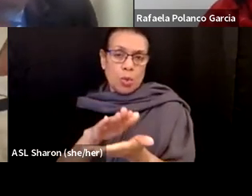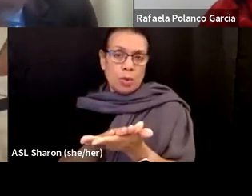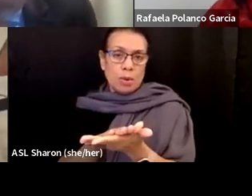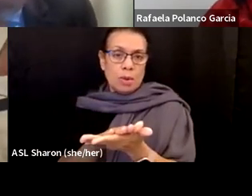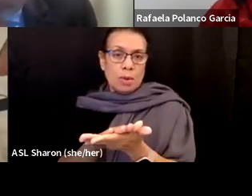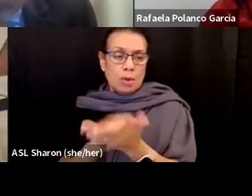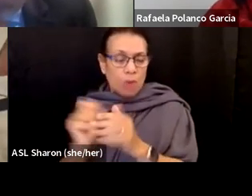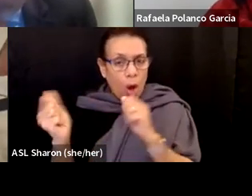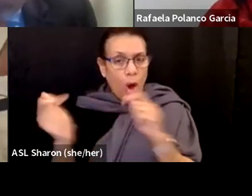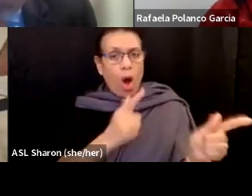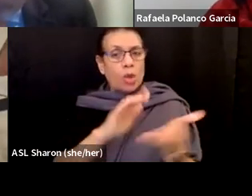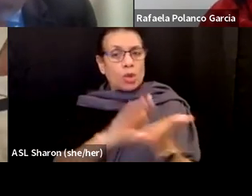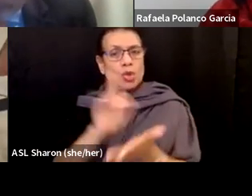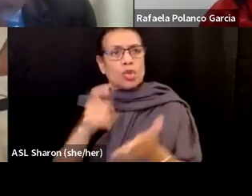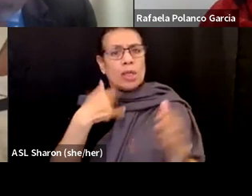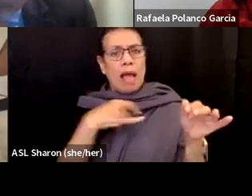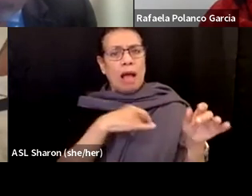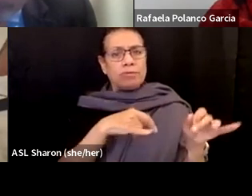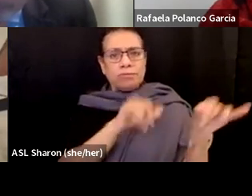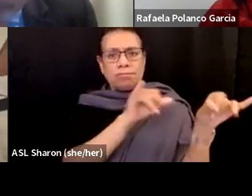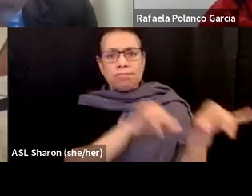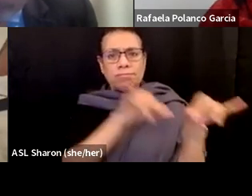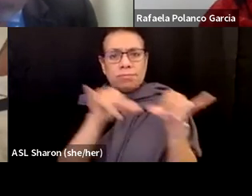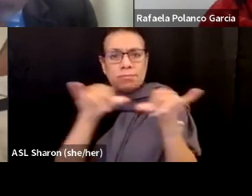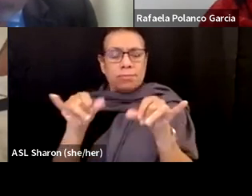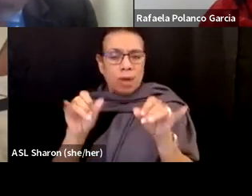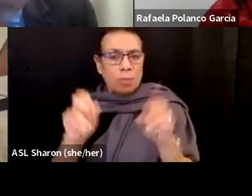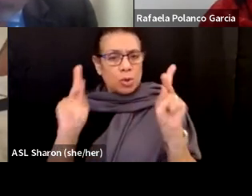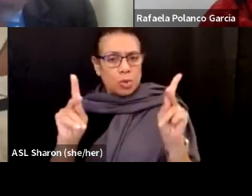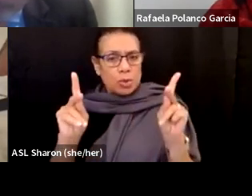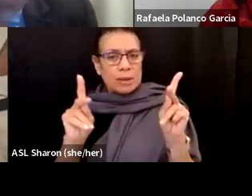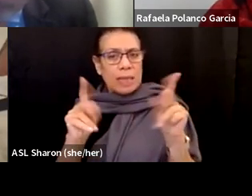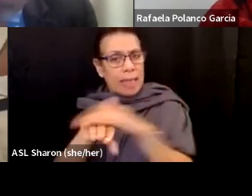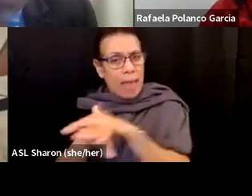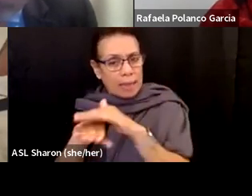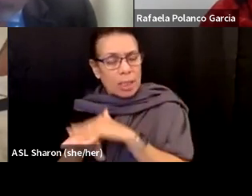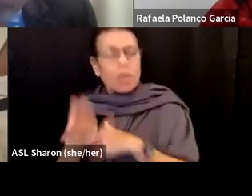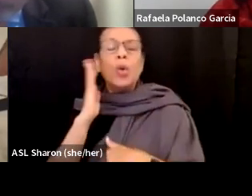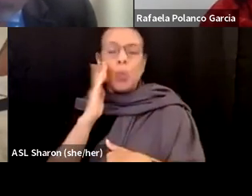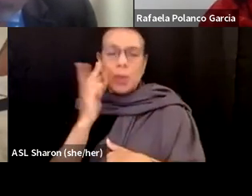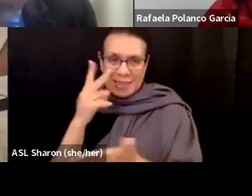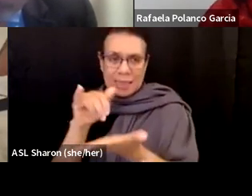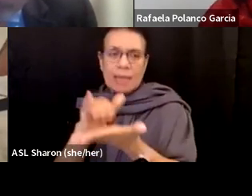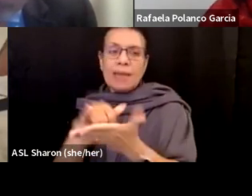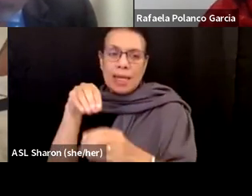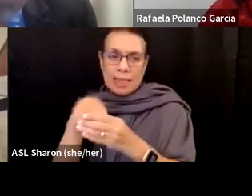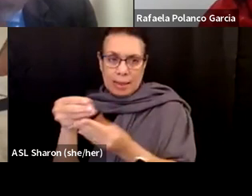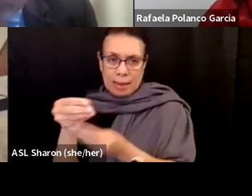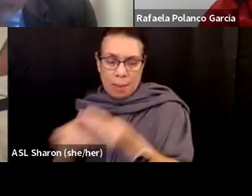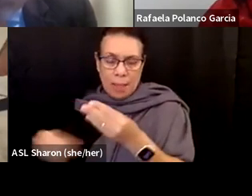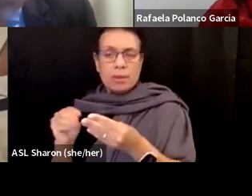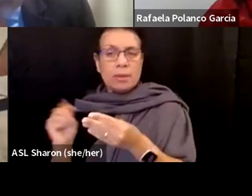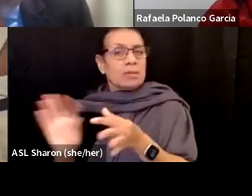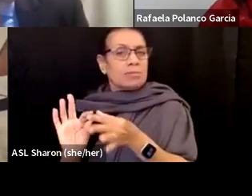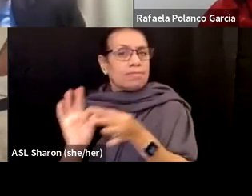you know all schools should have similar opportunities and access so you'll see that in the budget particularly to athletics and